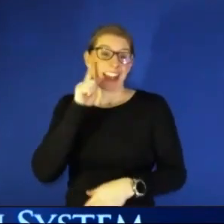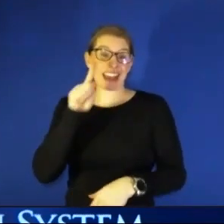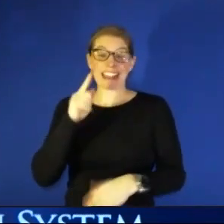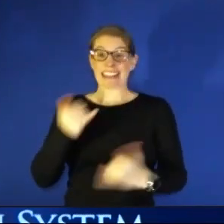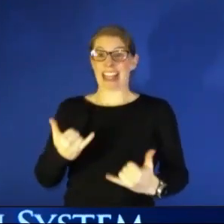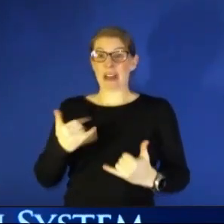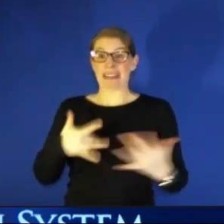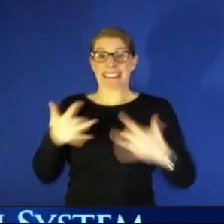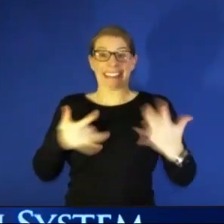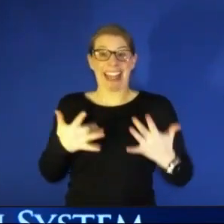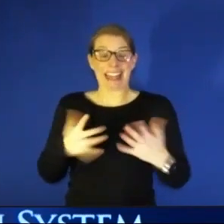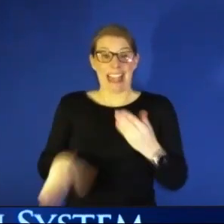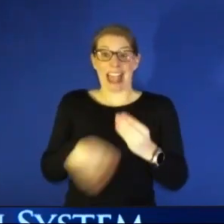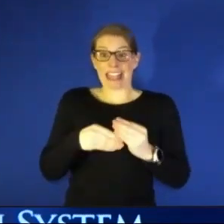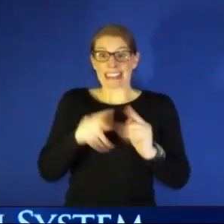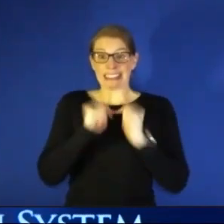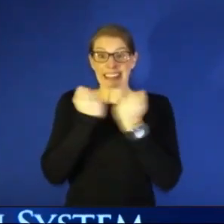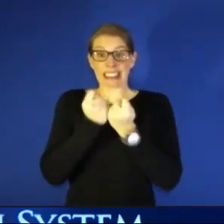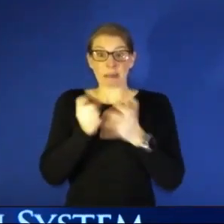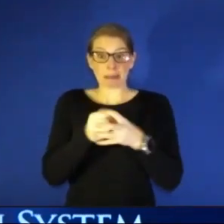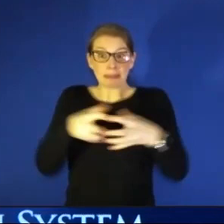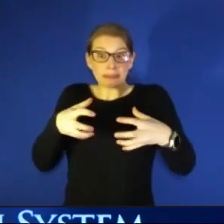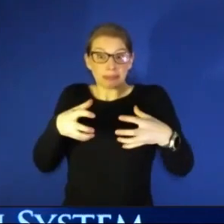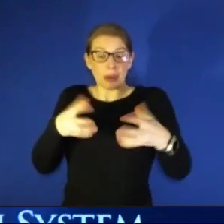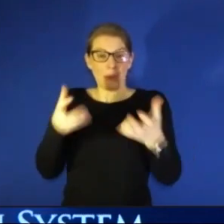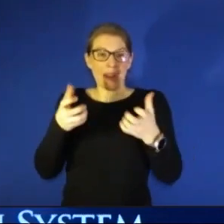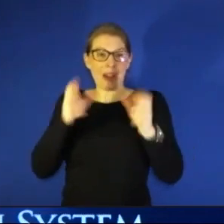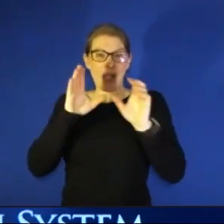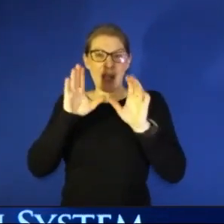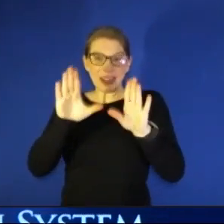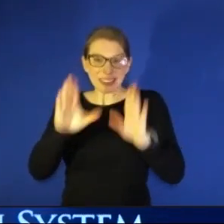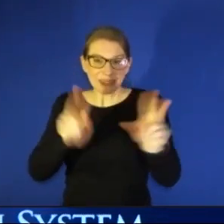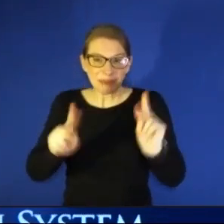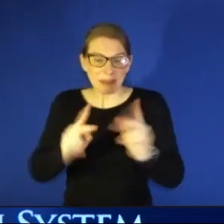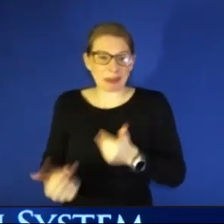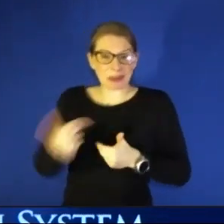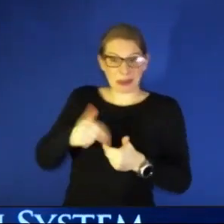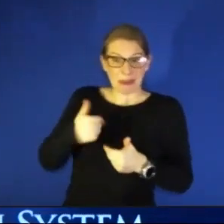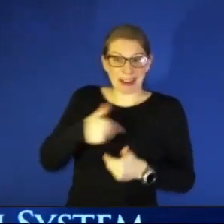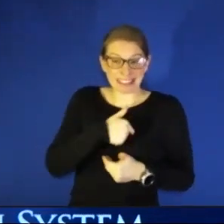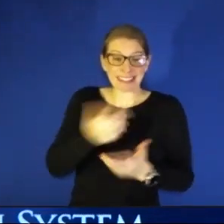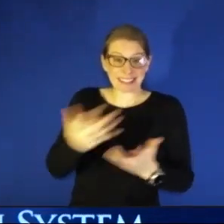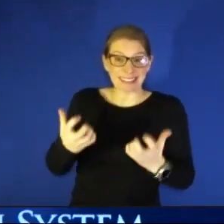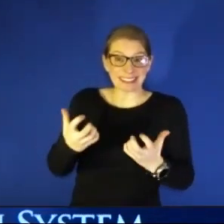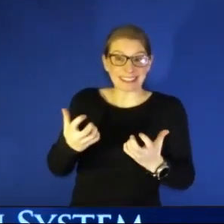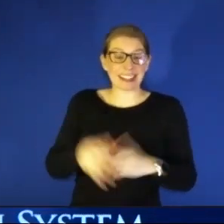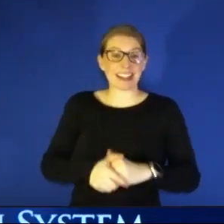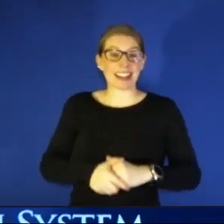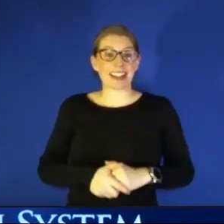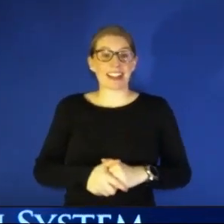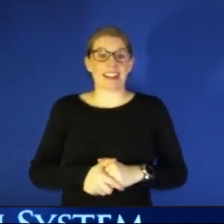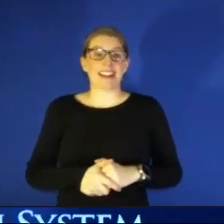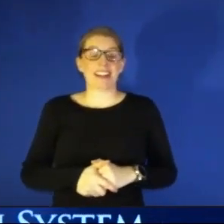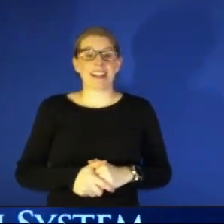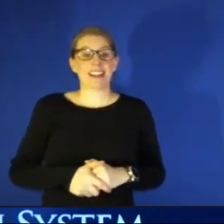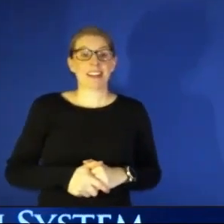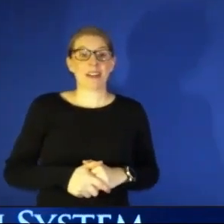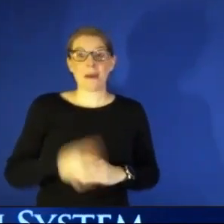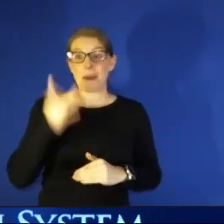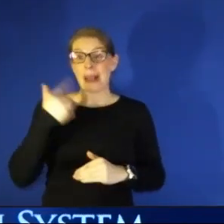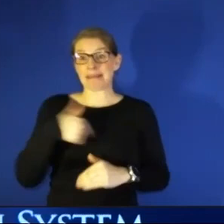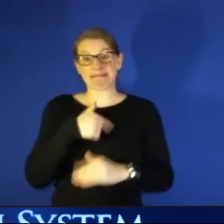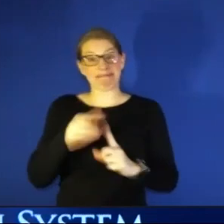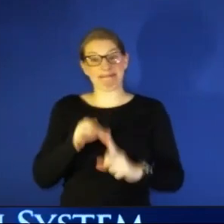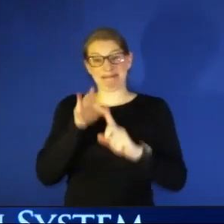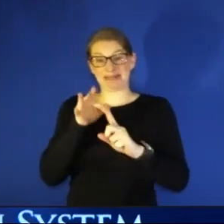to our team, and we want awesome people to come join us who want to be part of something really special. And we're excited to meet